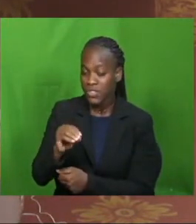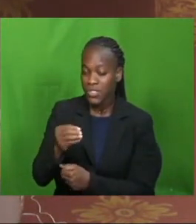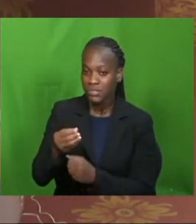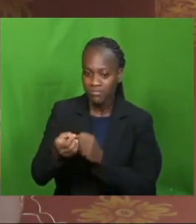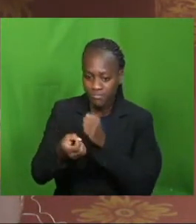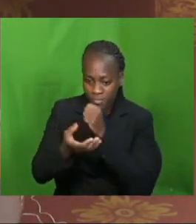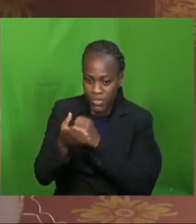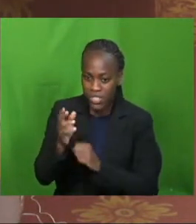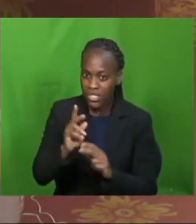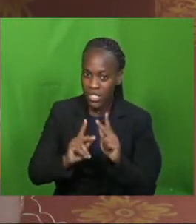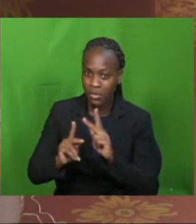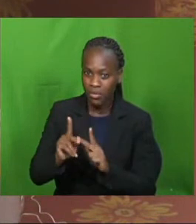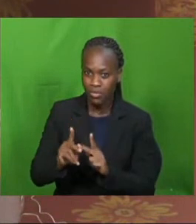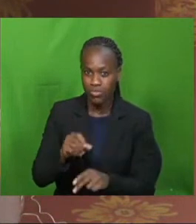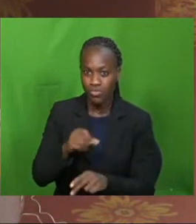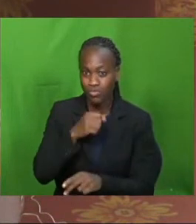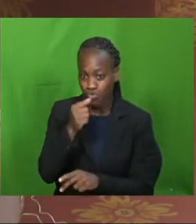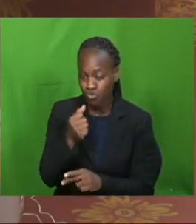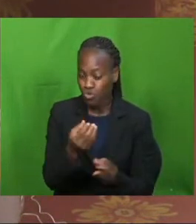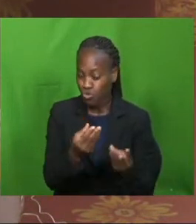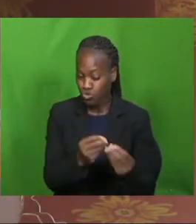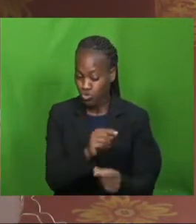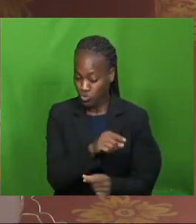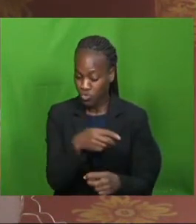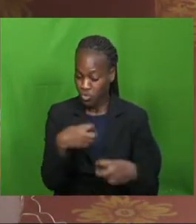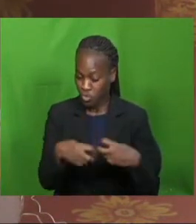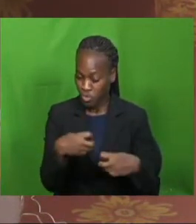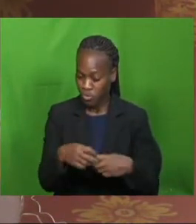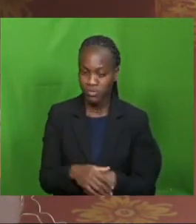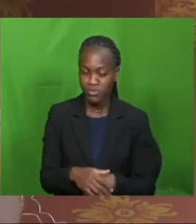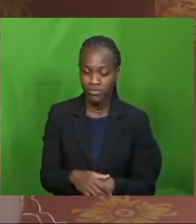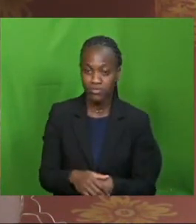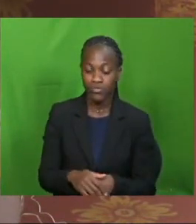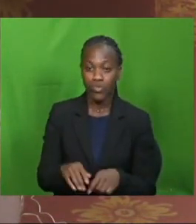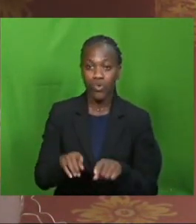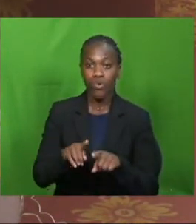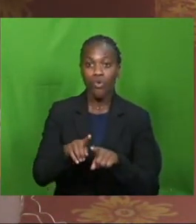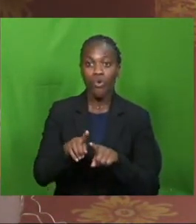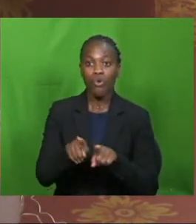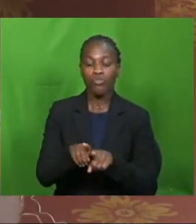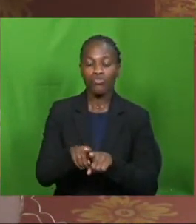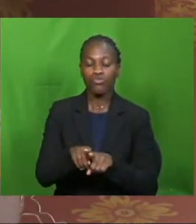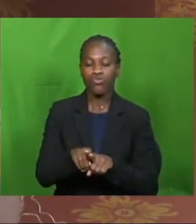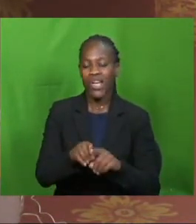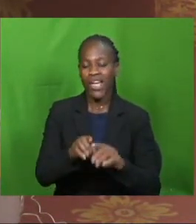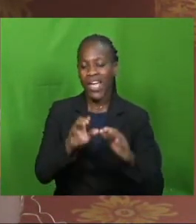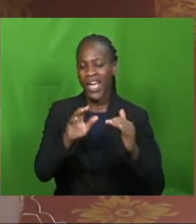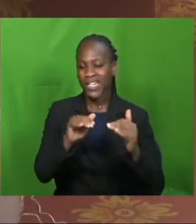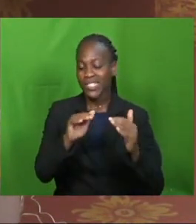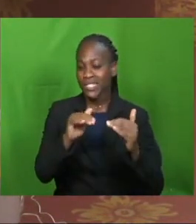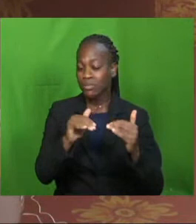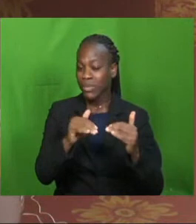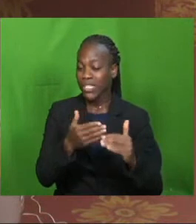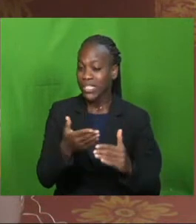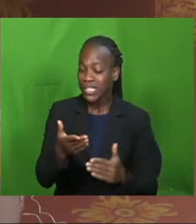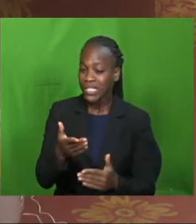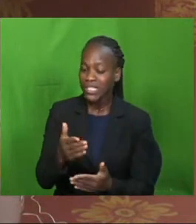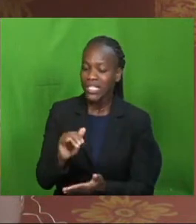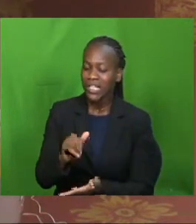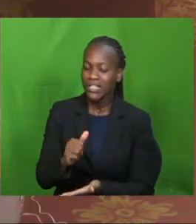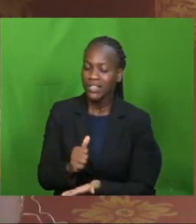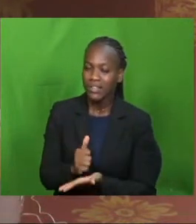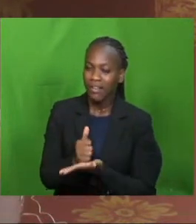colleague raises. Further, Mr. Speaker, the following outcomes are expected: to provide continuous on-the-job training for